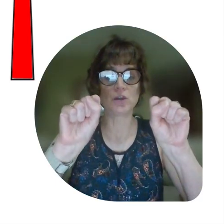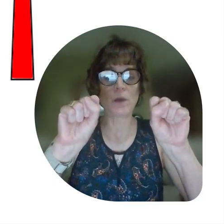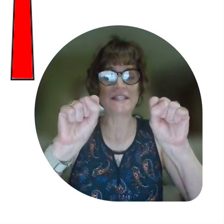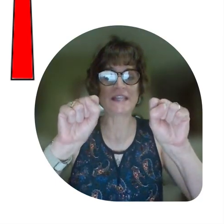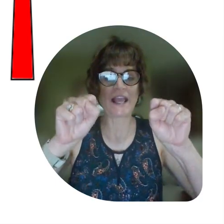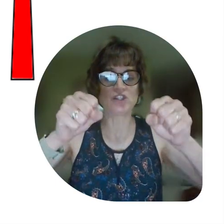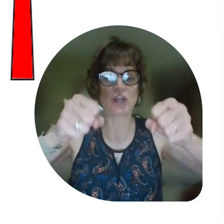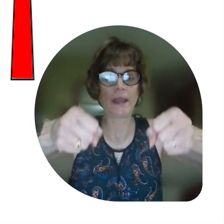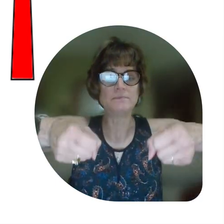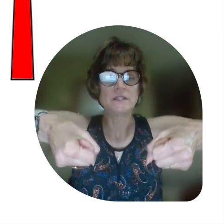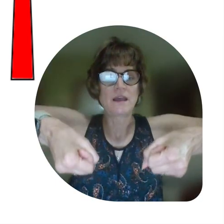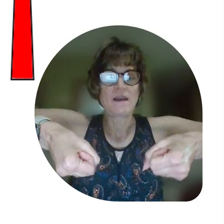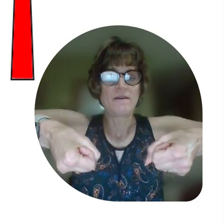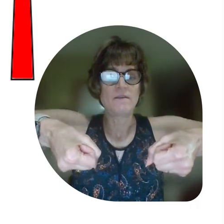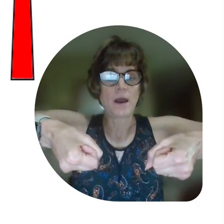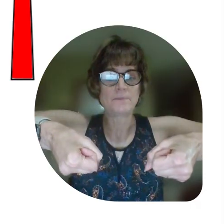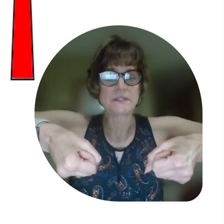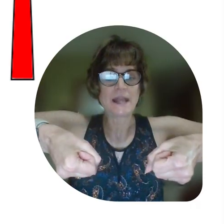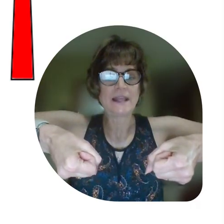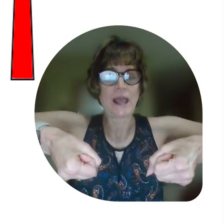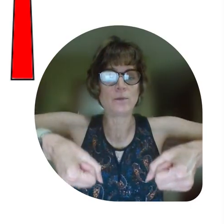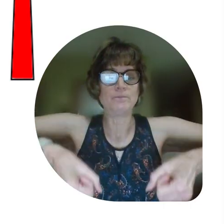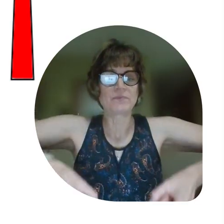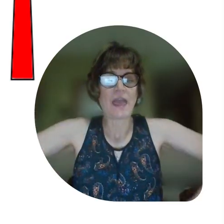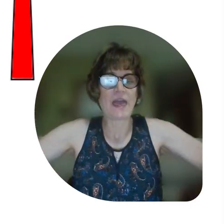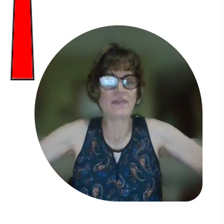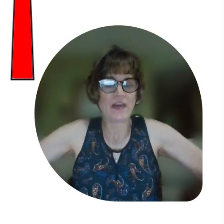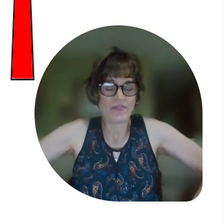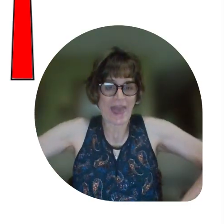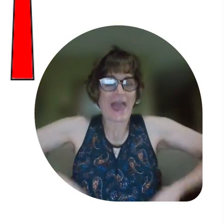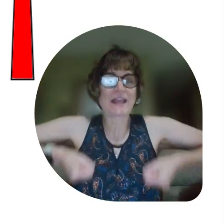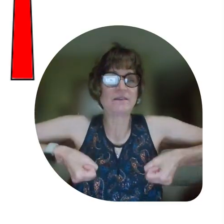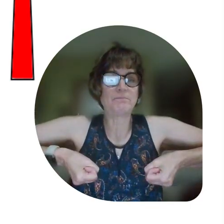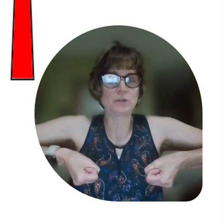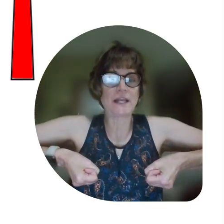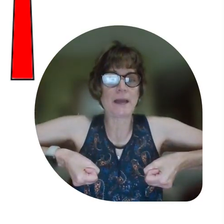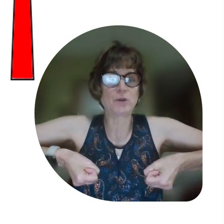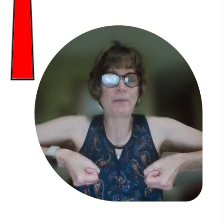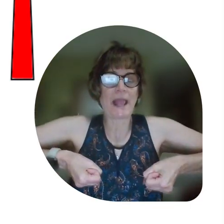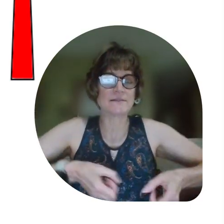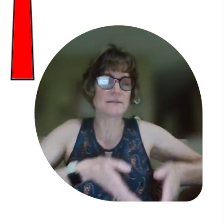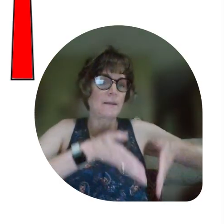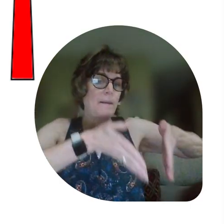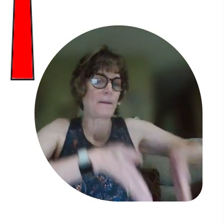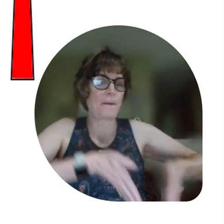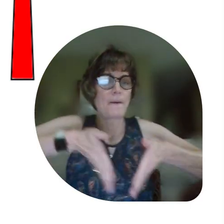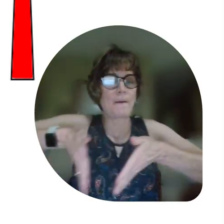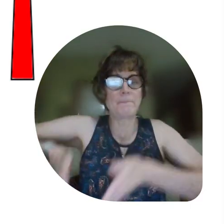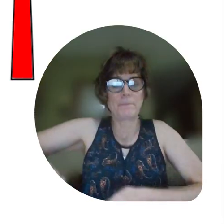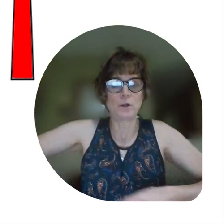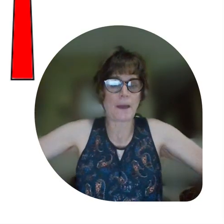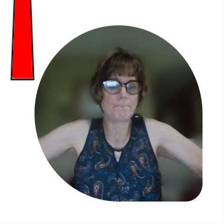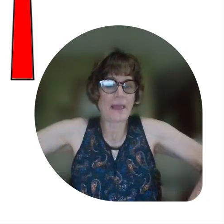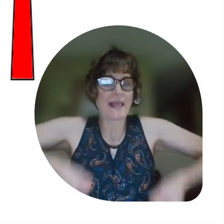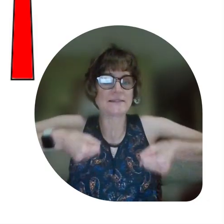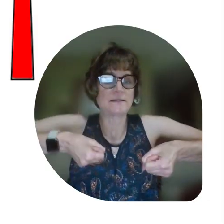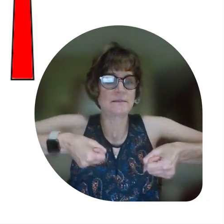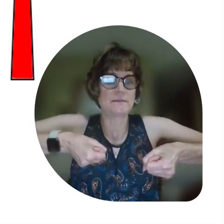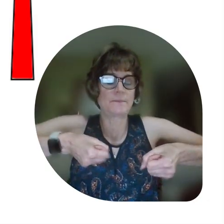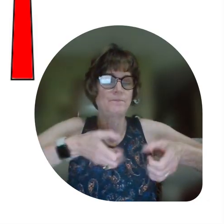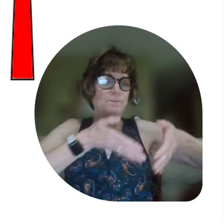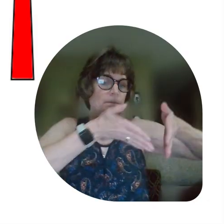make two S hand shape upside down, and then the act of pulling up your pant. Pull up